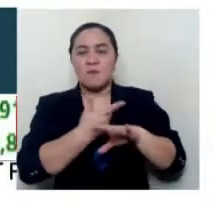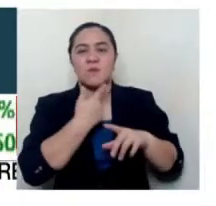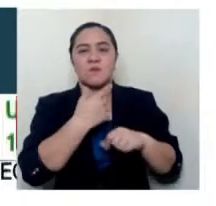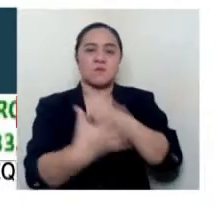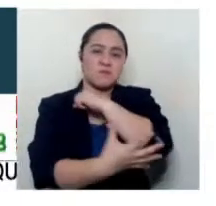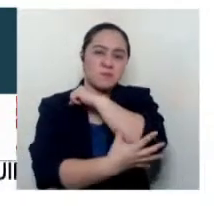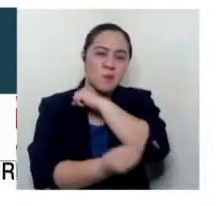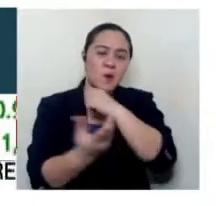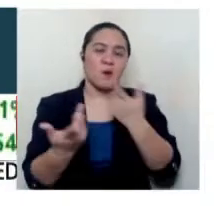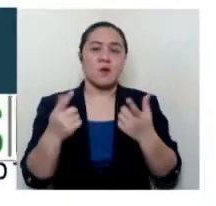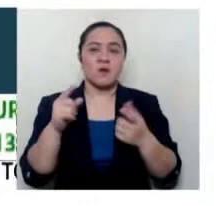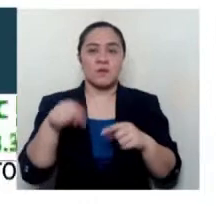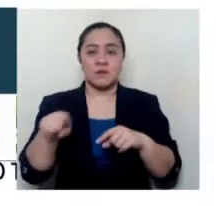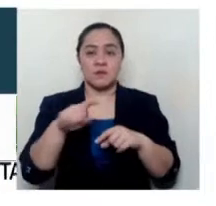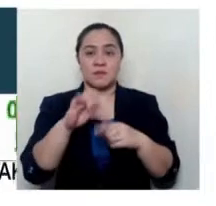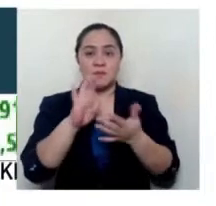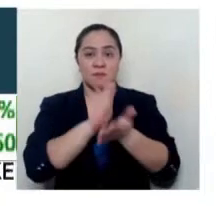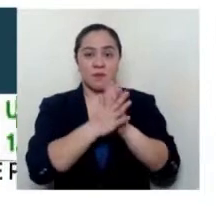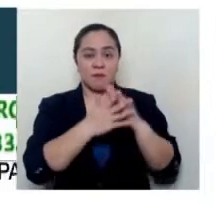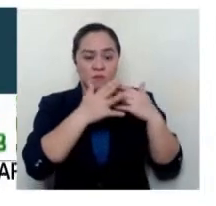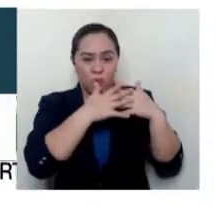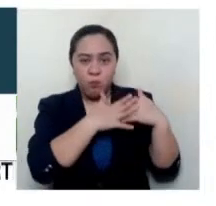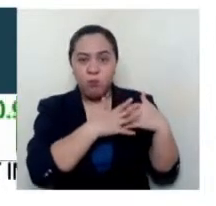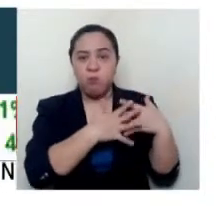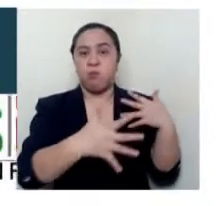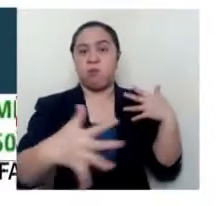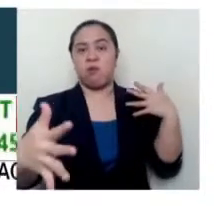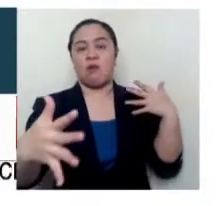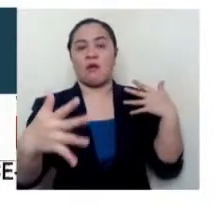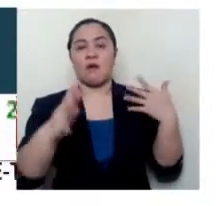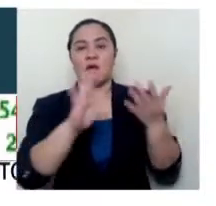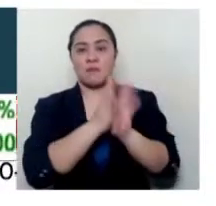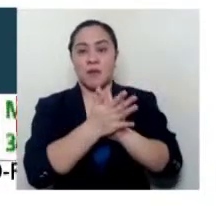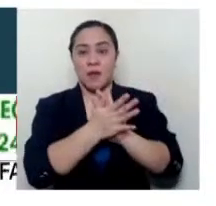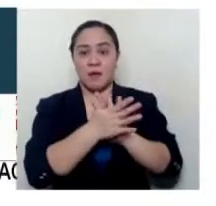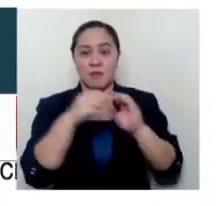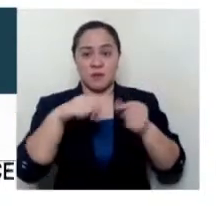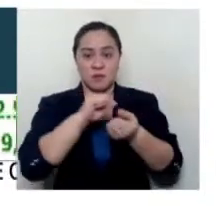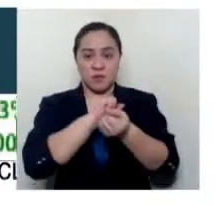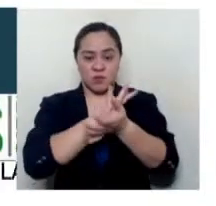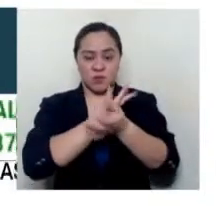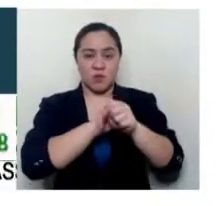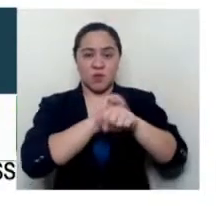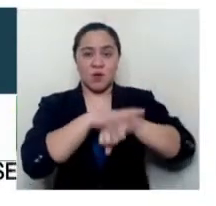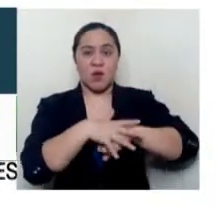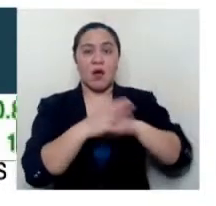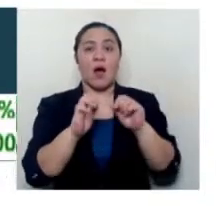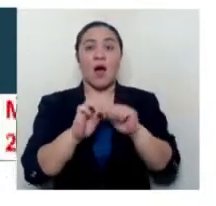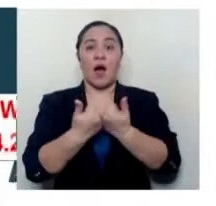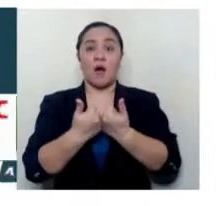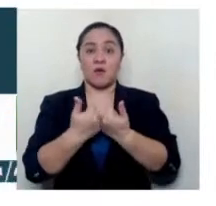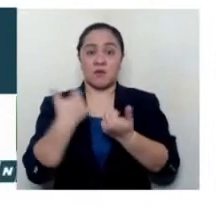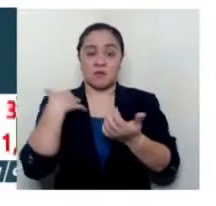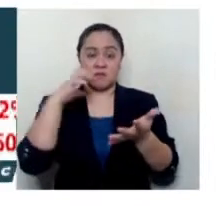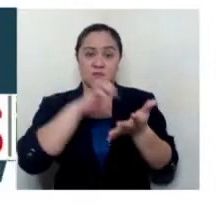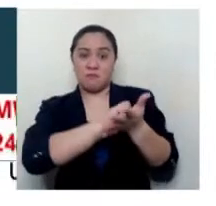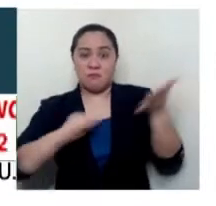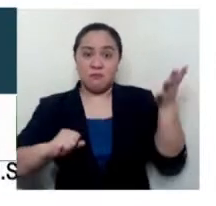said, their lifeline throughout this pandemic. Tapos kapag tatanggalin mo pa yun sa kanila,